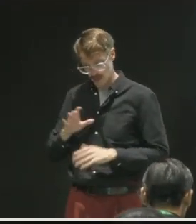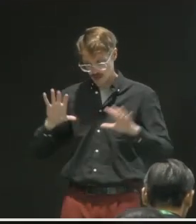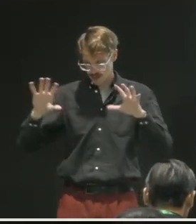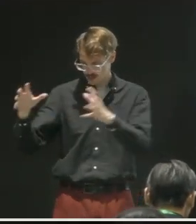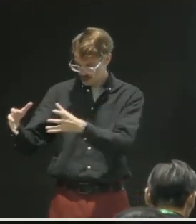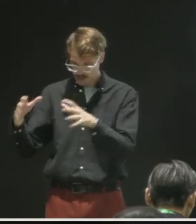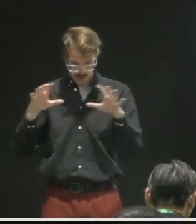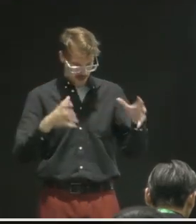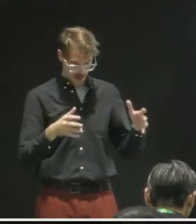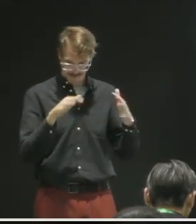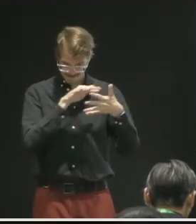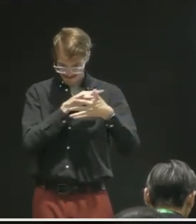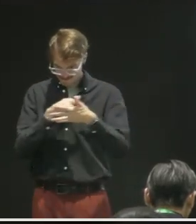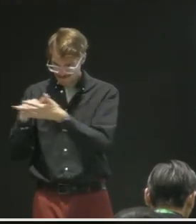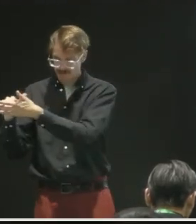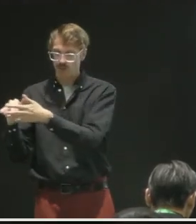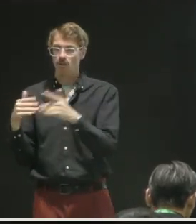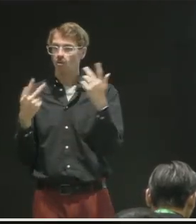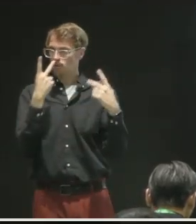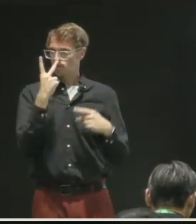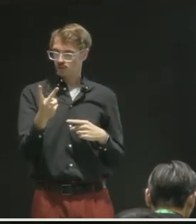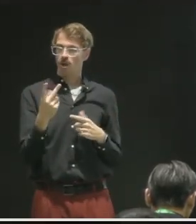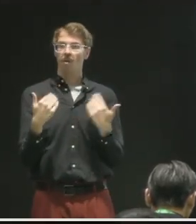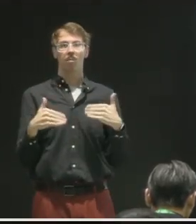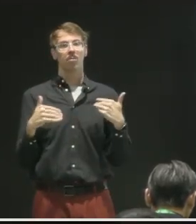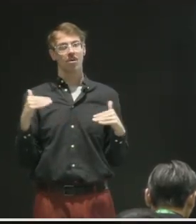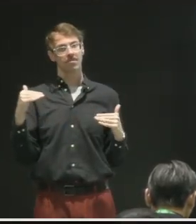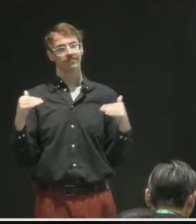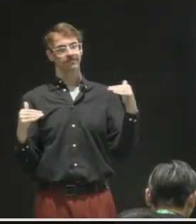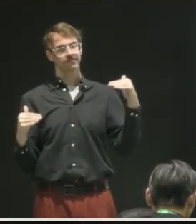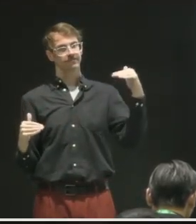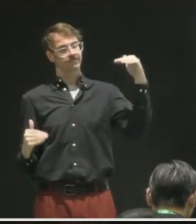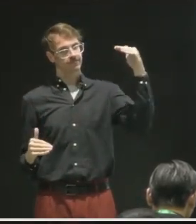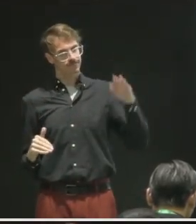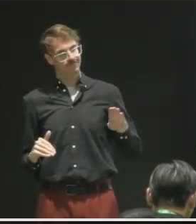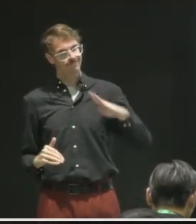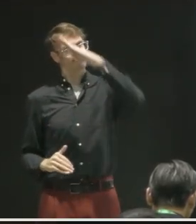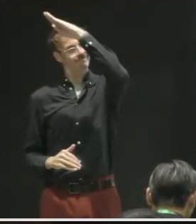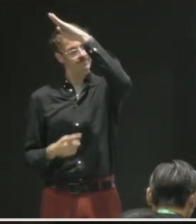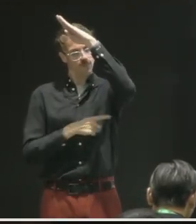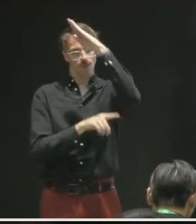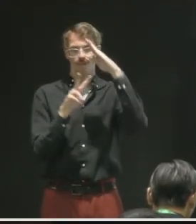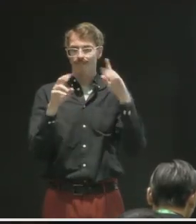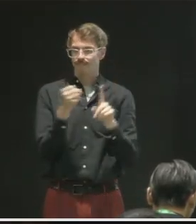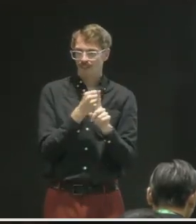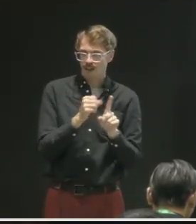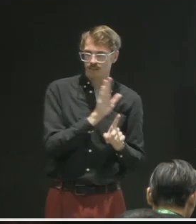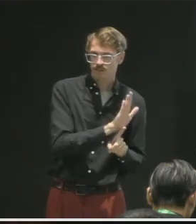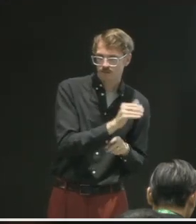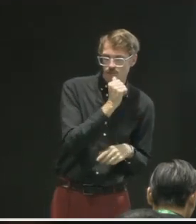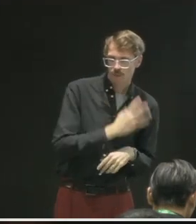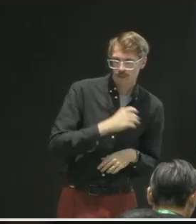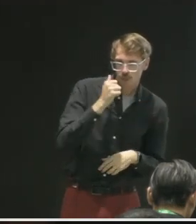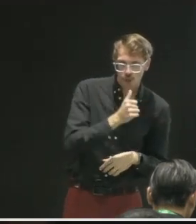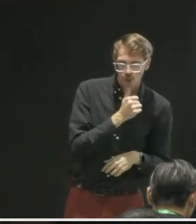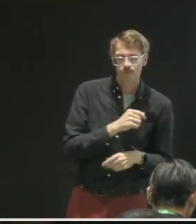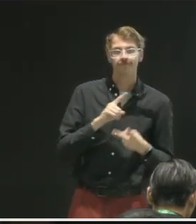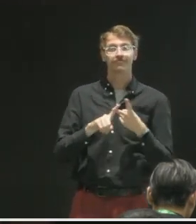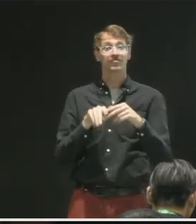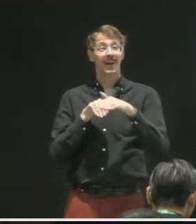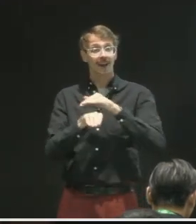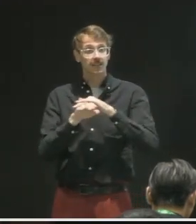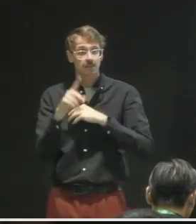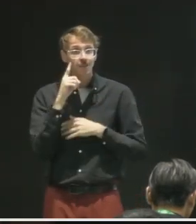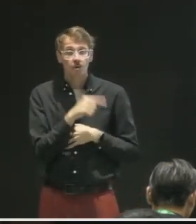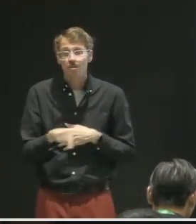And women and girls were facing the heightened risks of violence, and access to services were sometimes limited for the